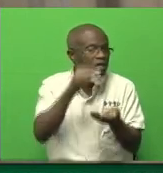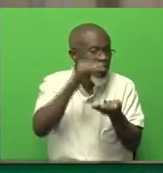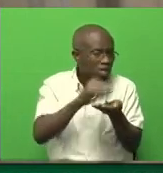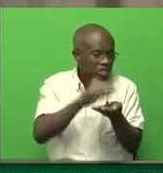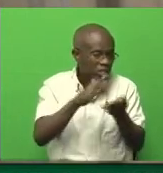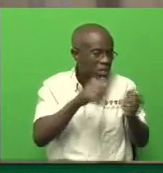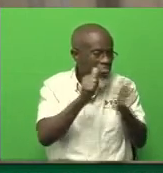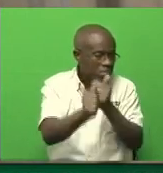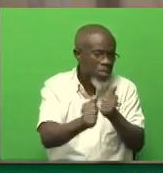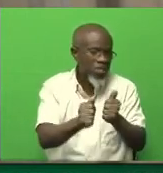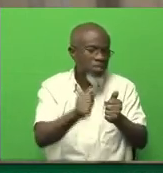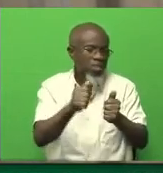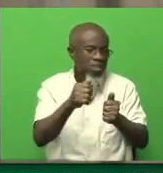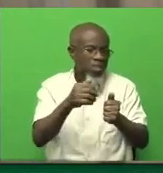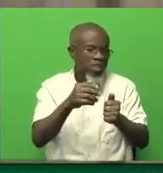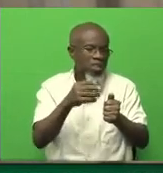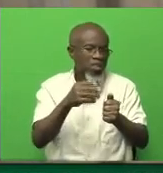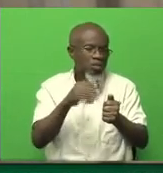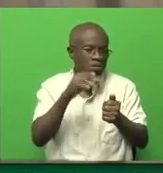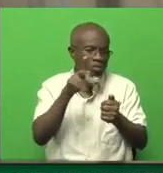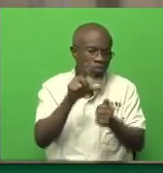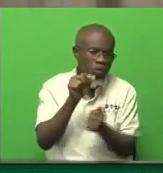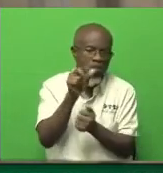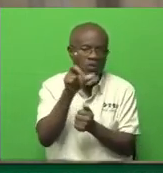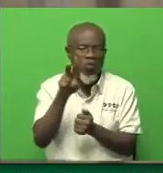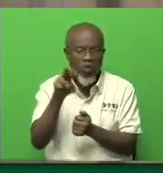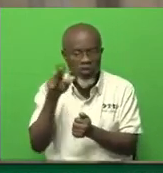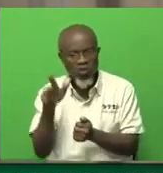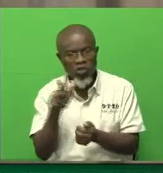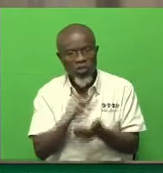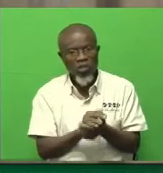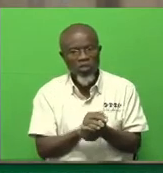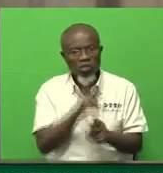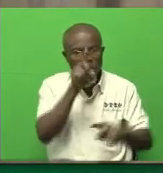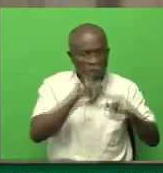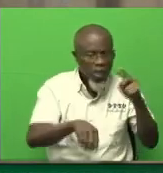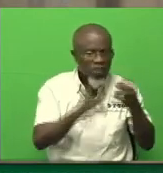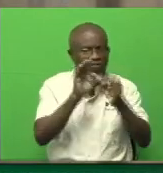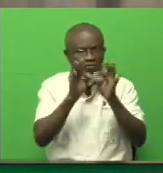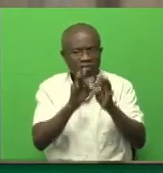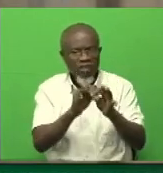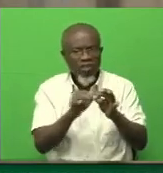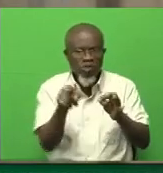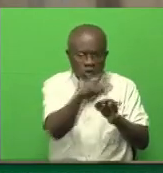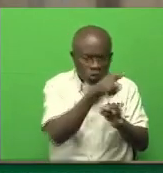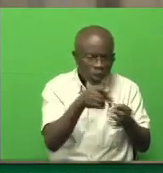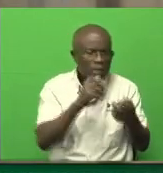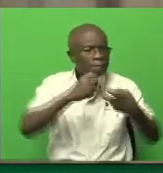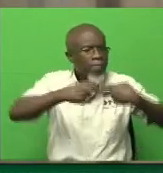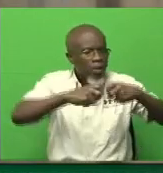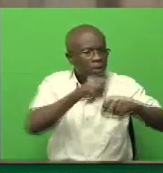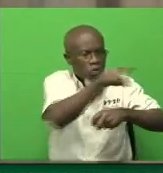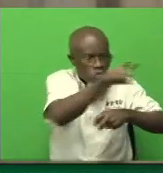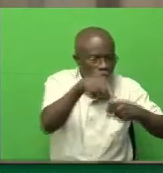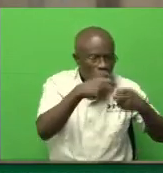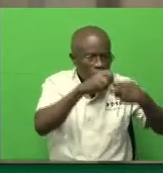one I say you cannot be the solution because you are the problem these are the things that I am talking about